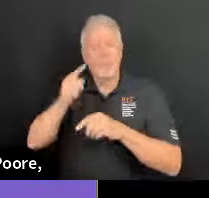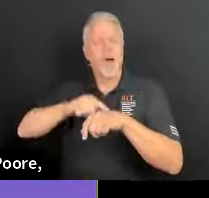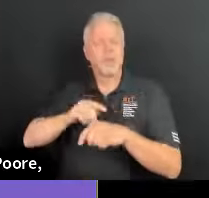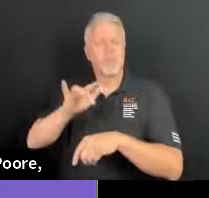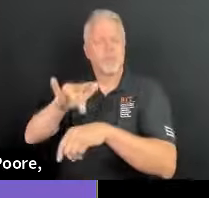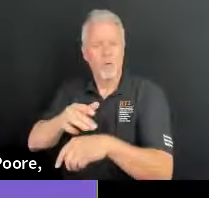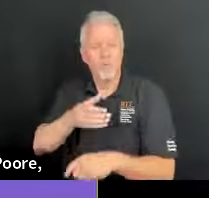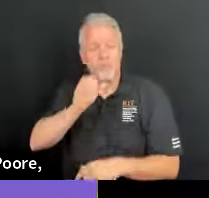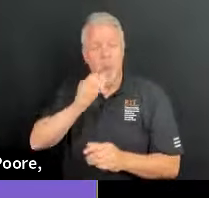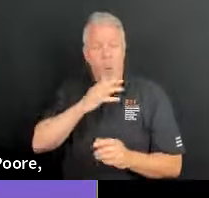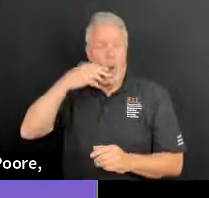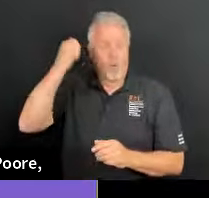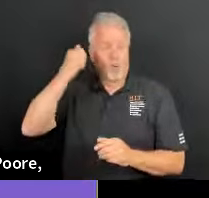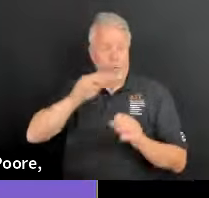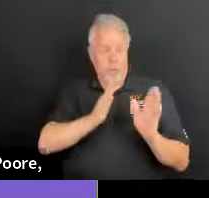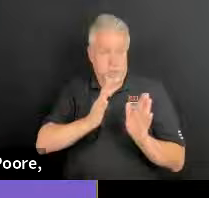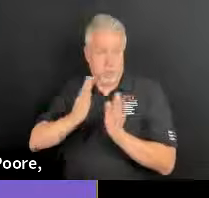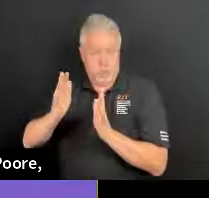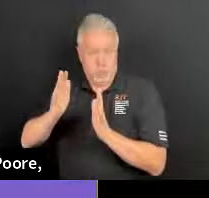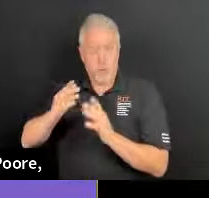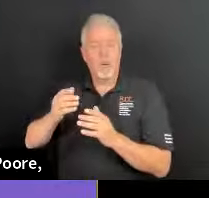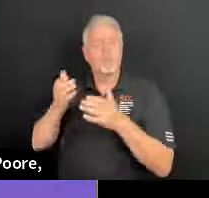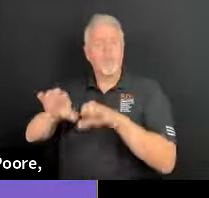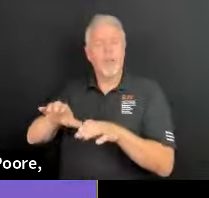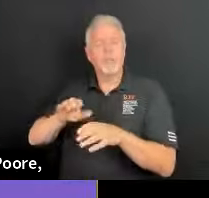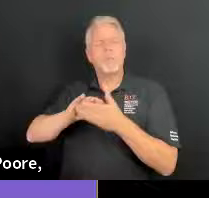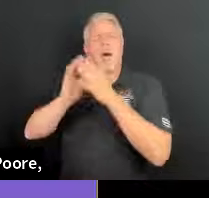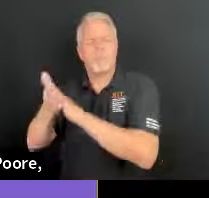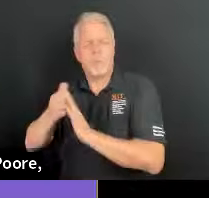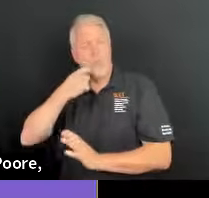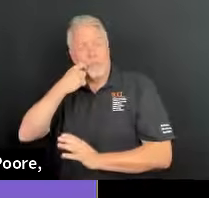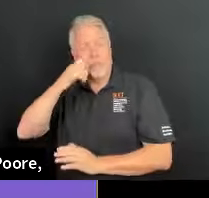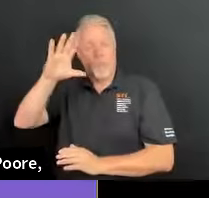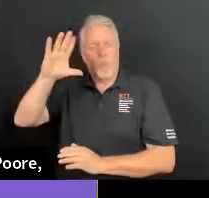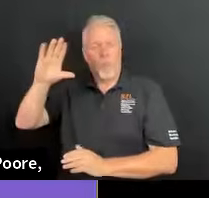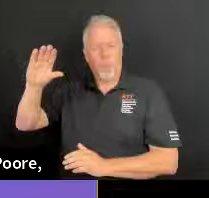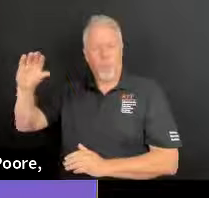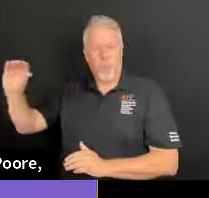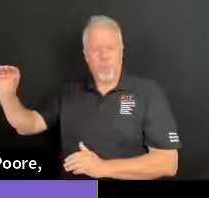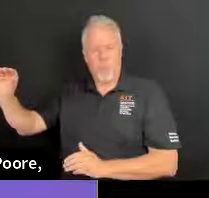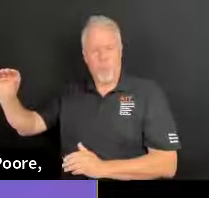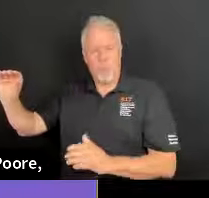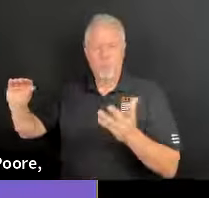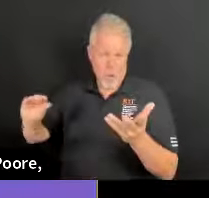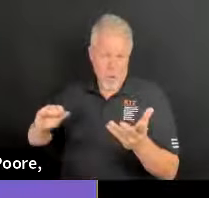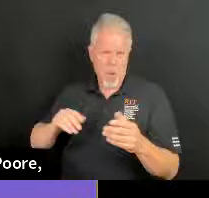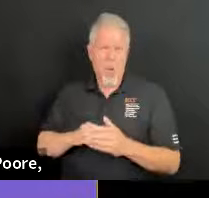The older you are the first time you have your first drink, the chances of